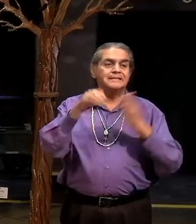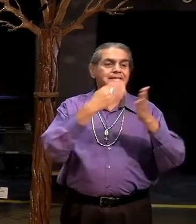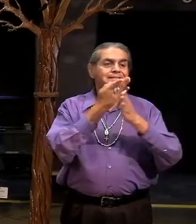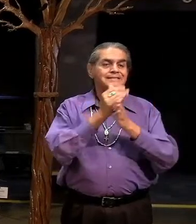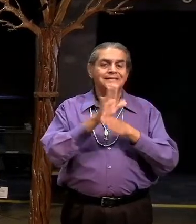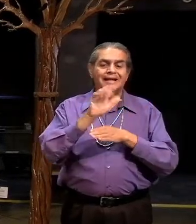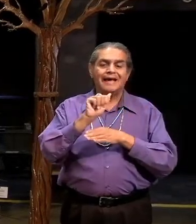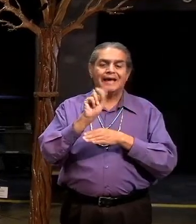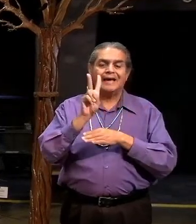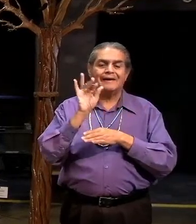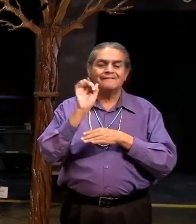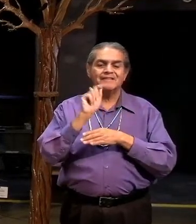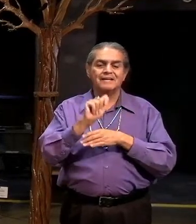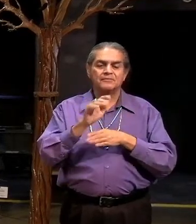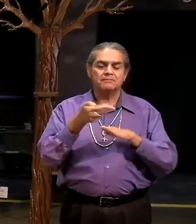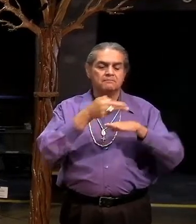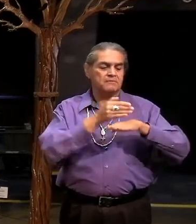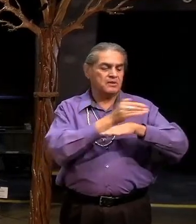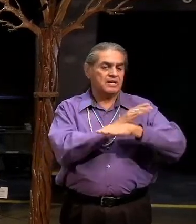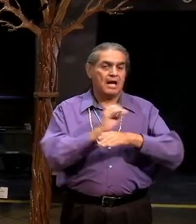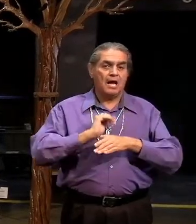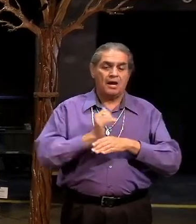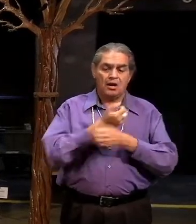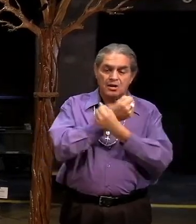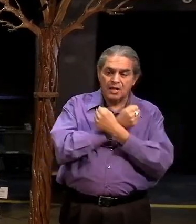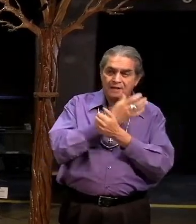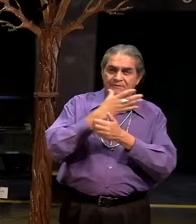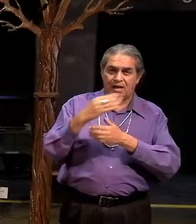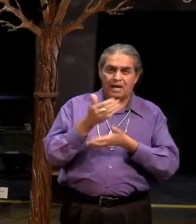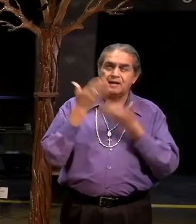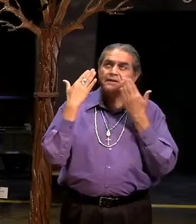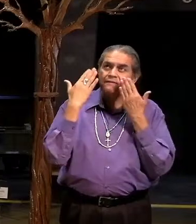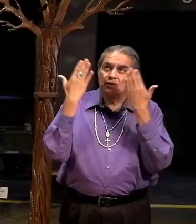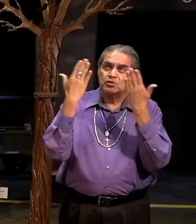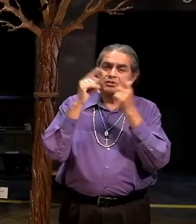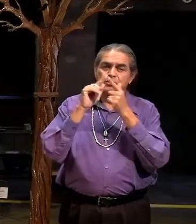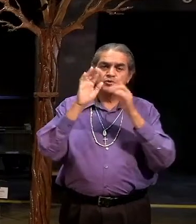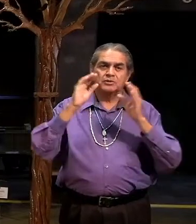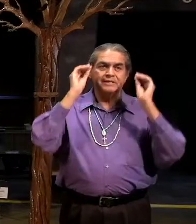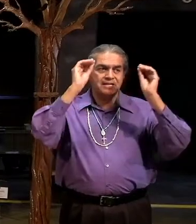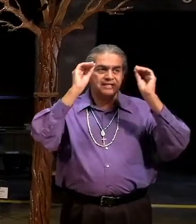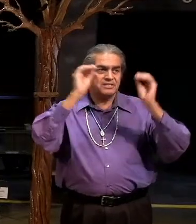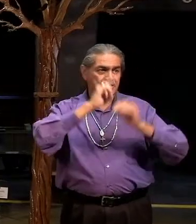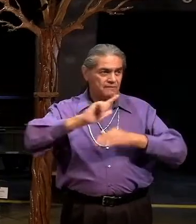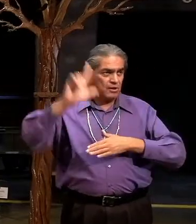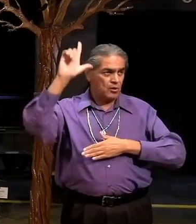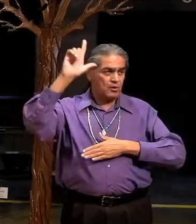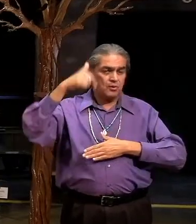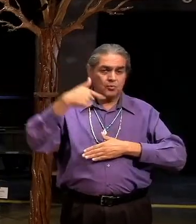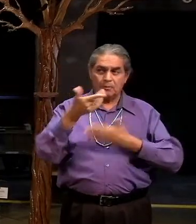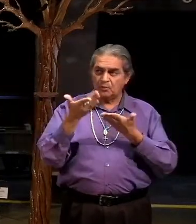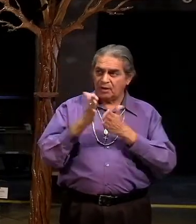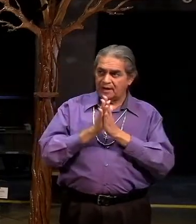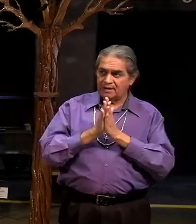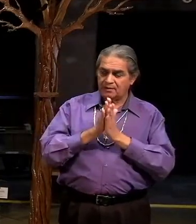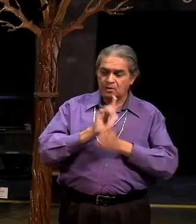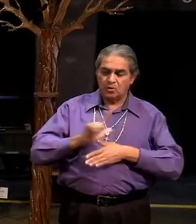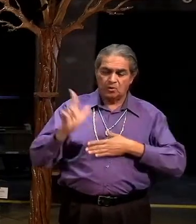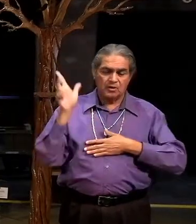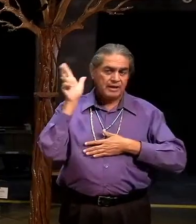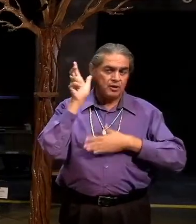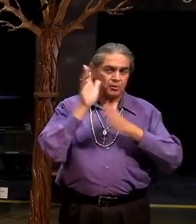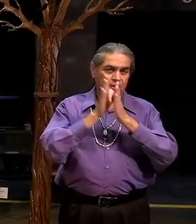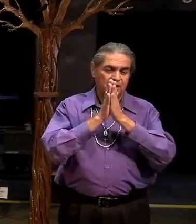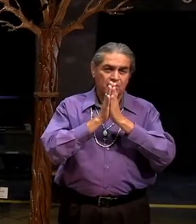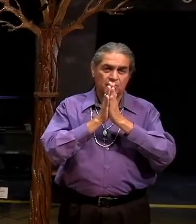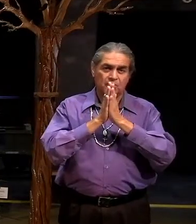may increase our love for and devotion to the teachings of the Lord, we pray. Lord, hear our